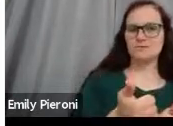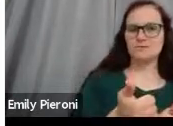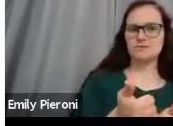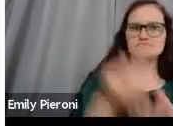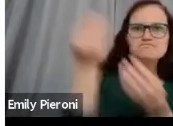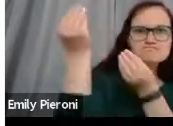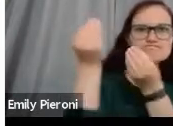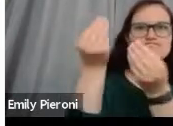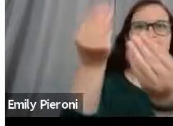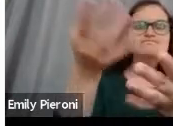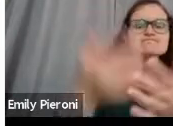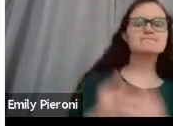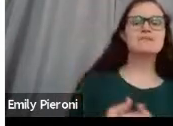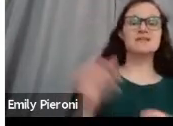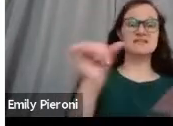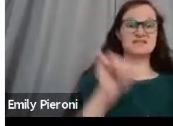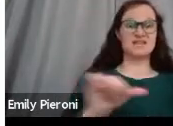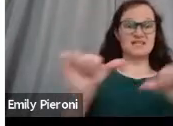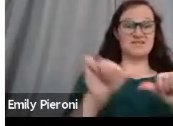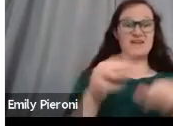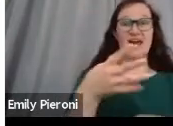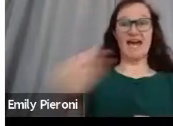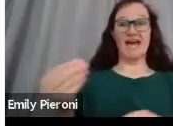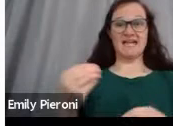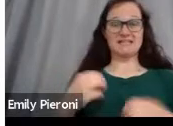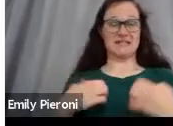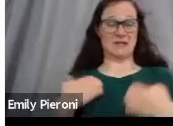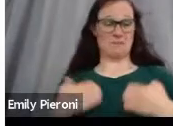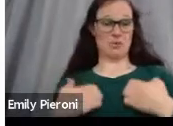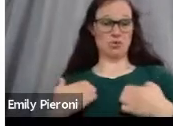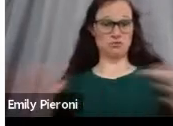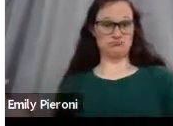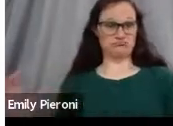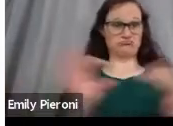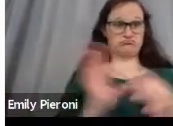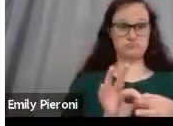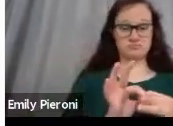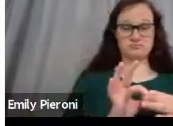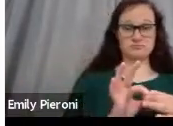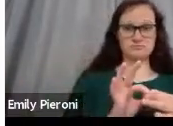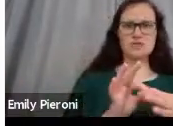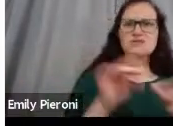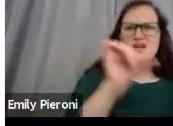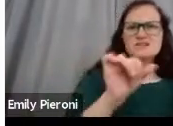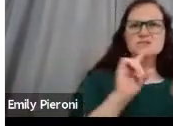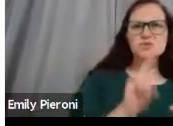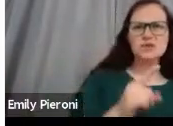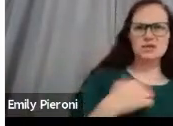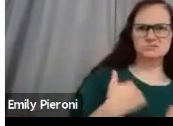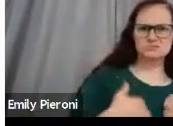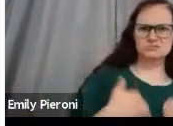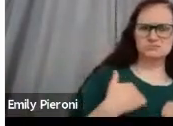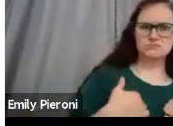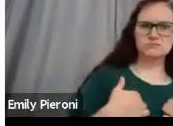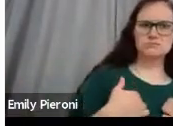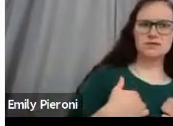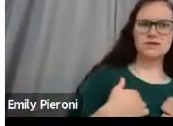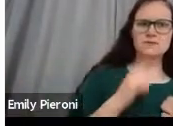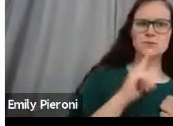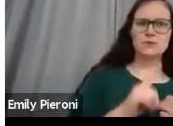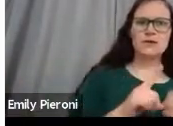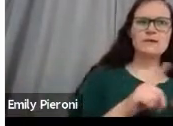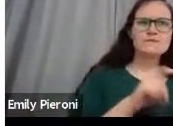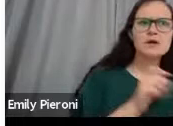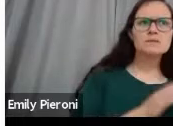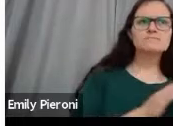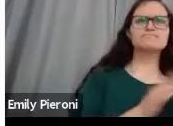scientific and emotional connections because science, it's emotional if you think about it. It's driven by curiosity. It's trying